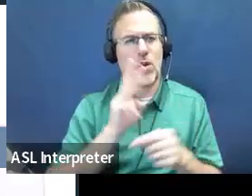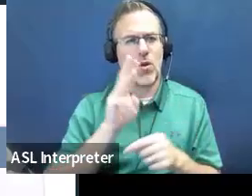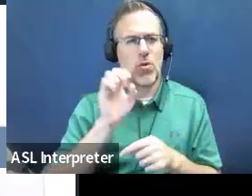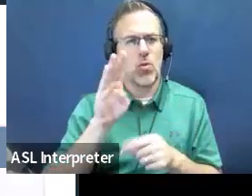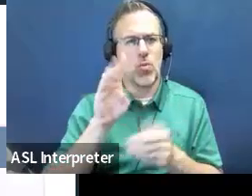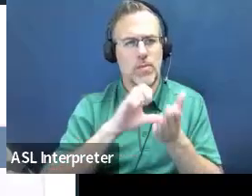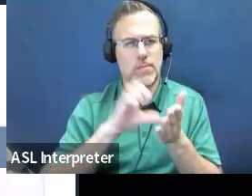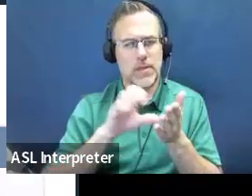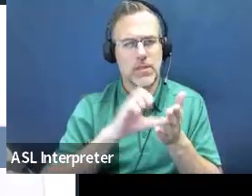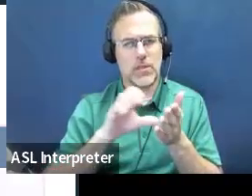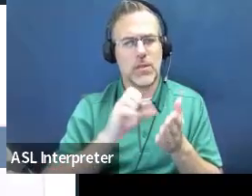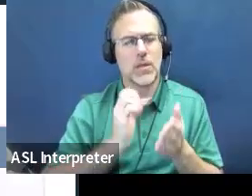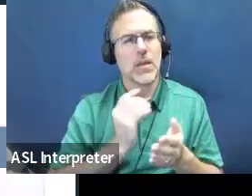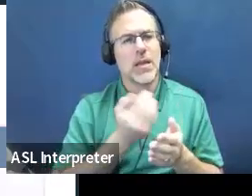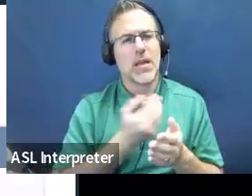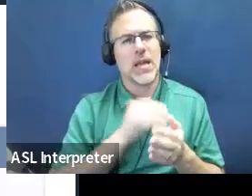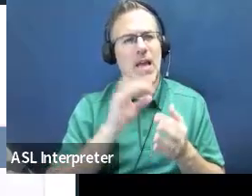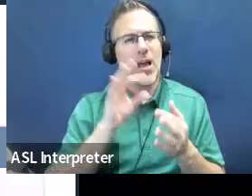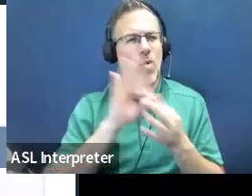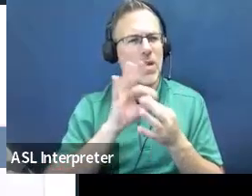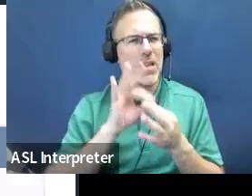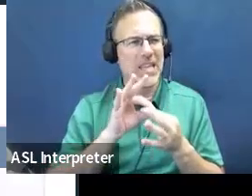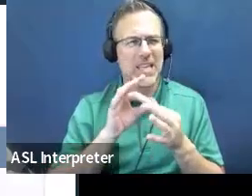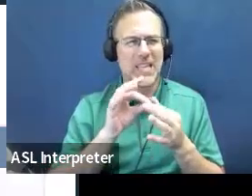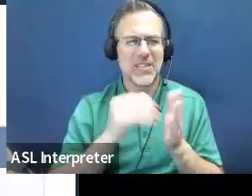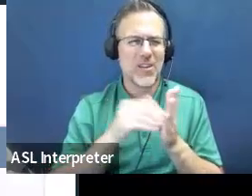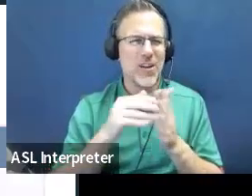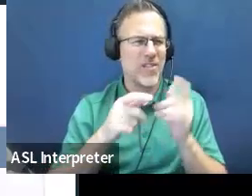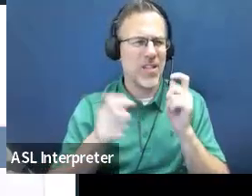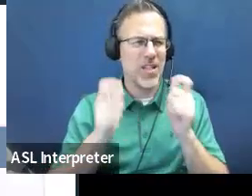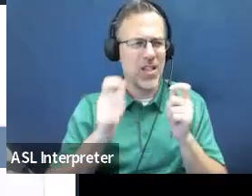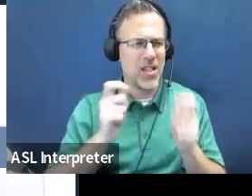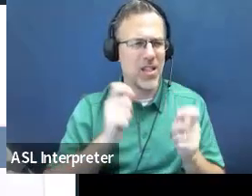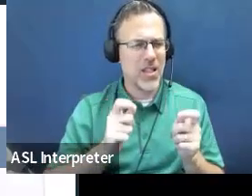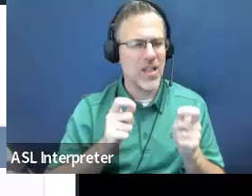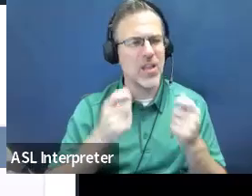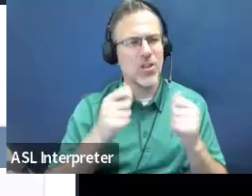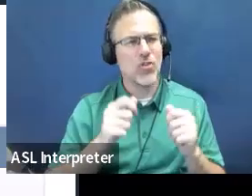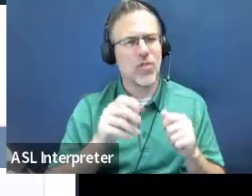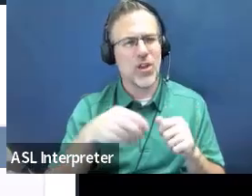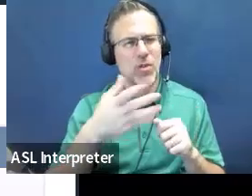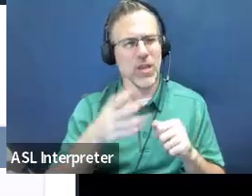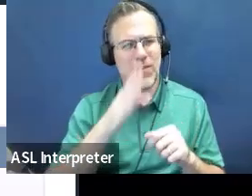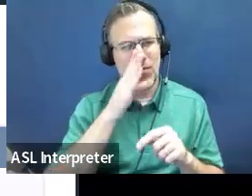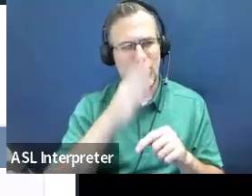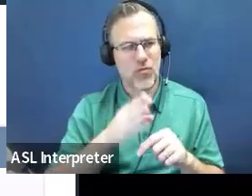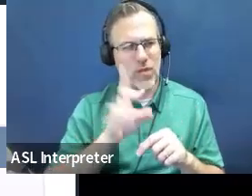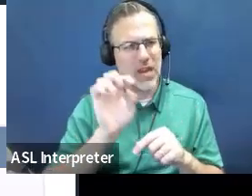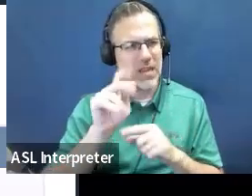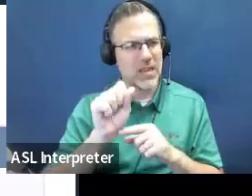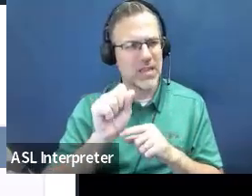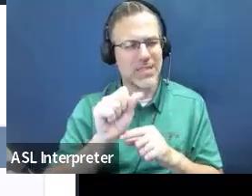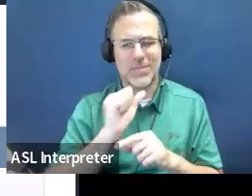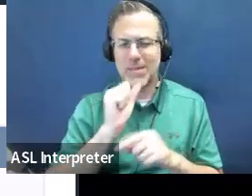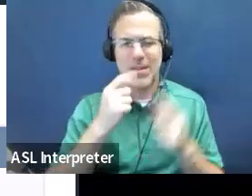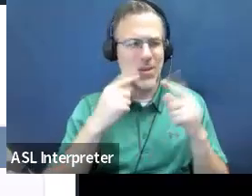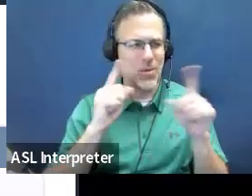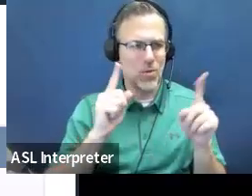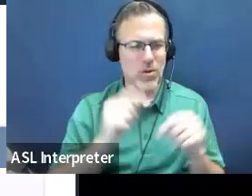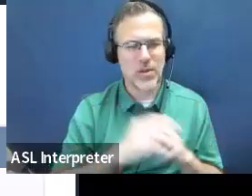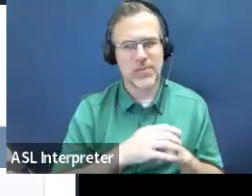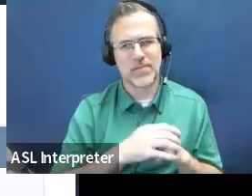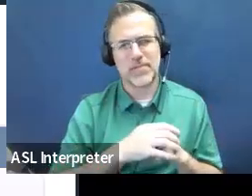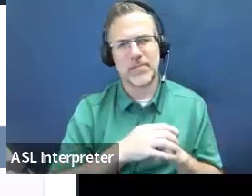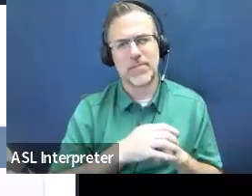our links get changed all the time. We tried to give you direct ones to the documents, but it just didn't work out. They kept dead